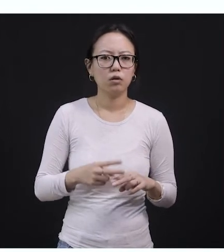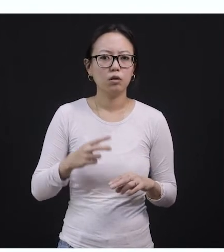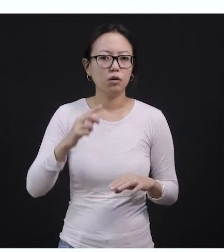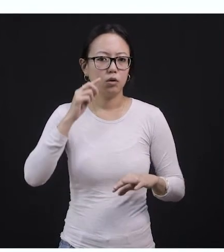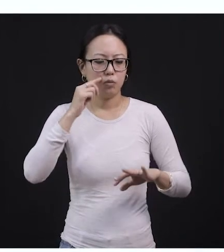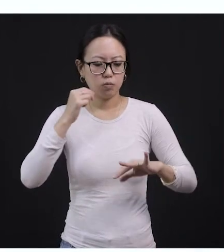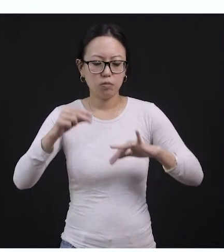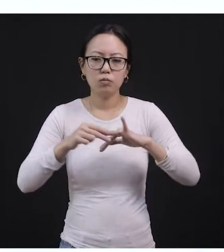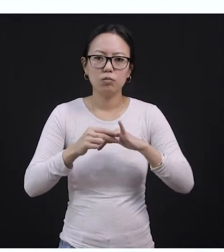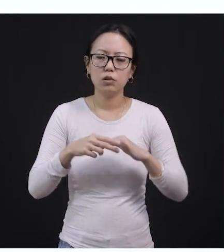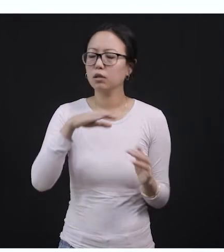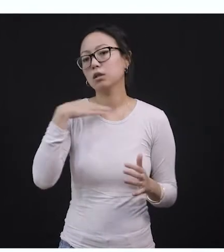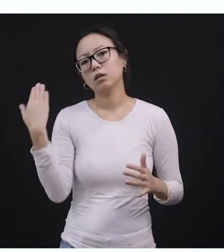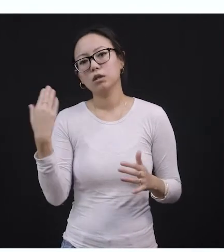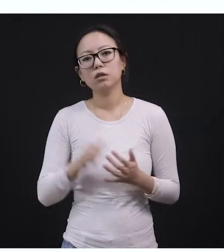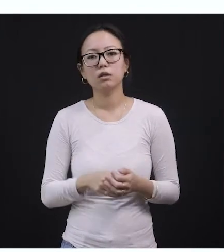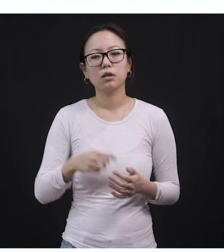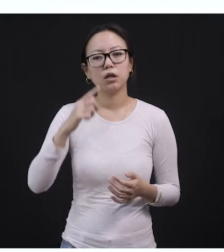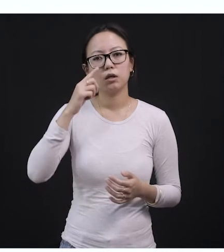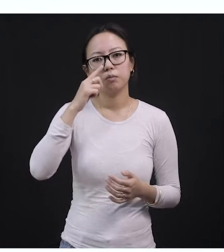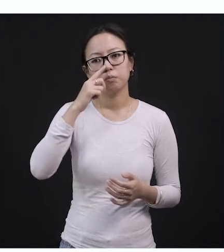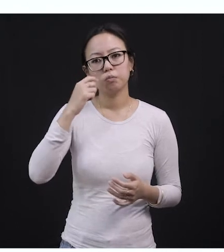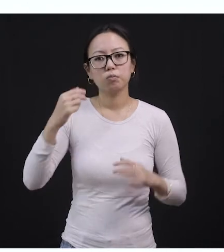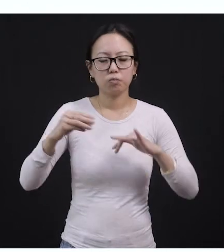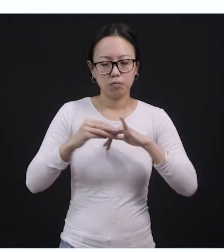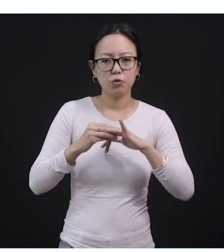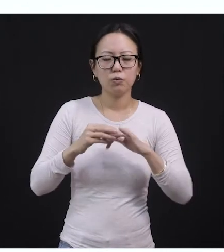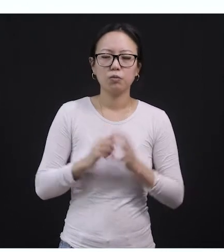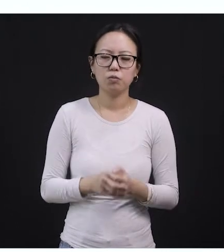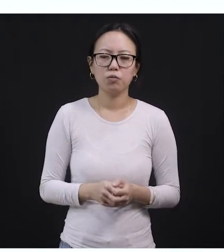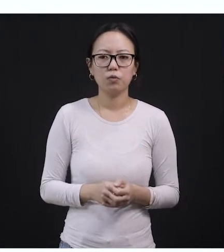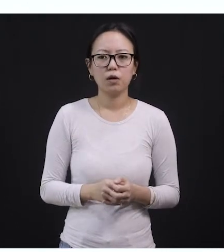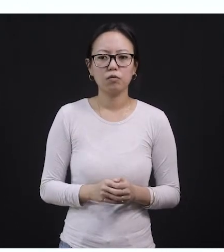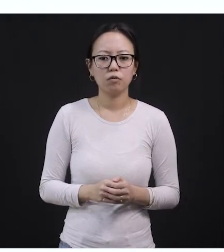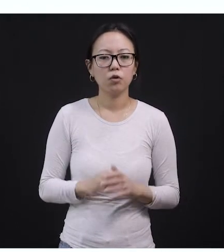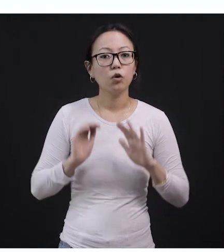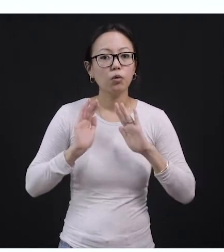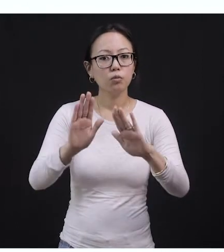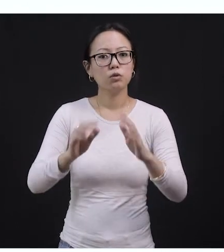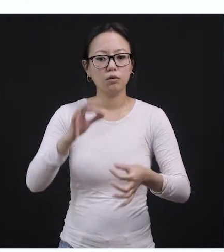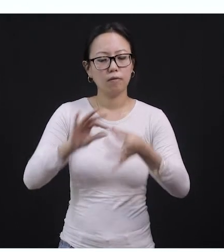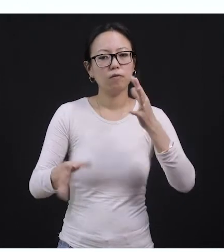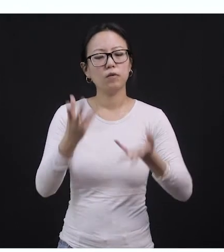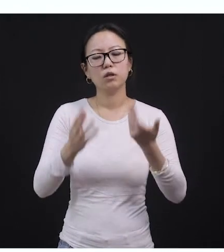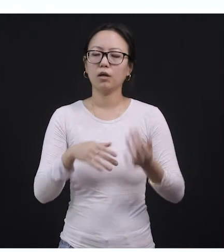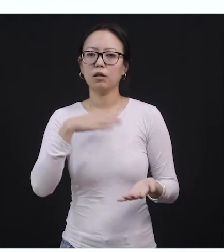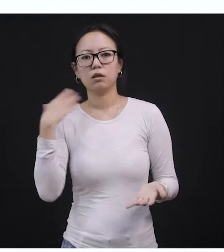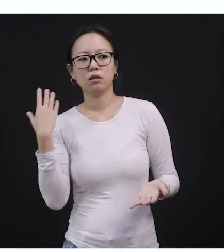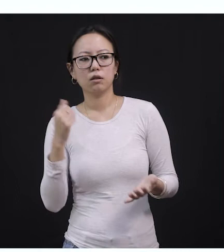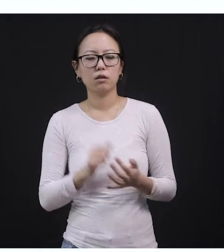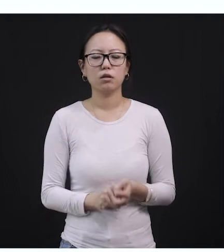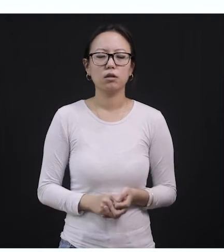we see that Harsha's kingdom was very peaceful, and people used to involve in their duty, and they